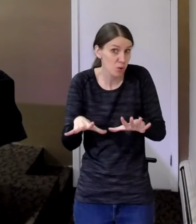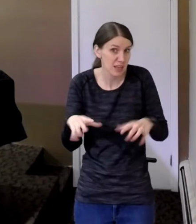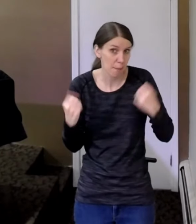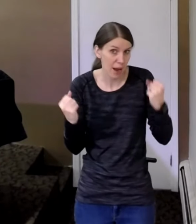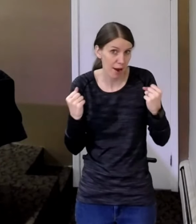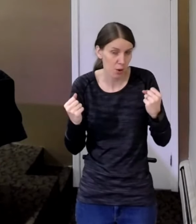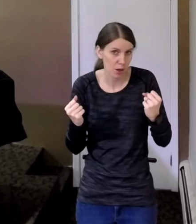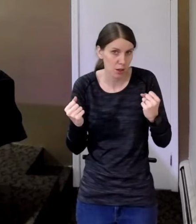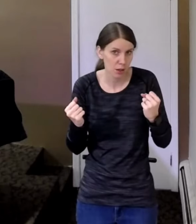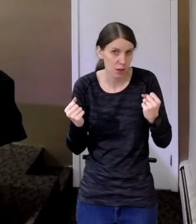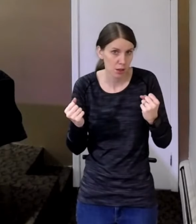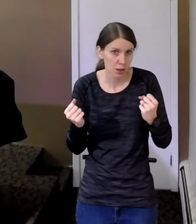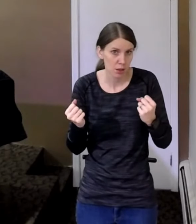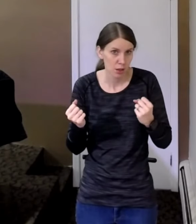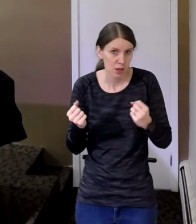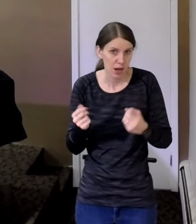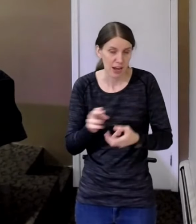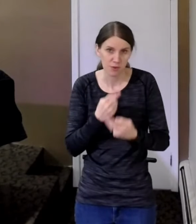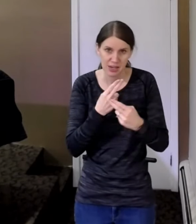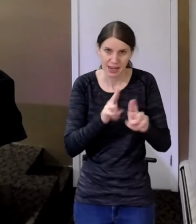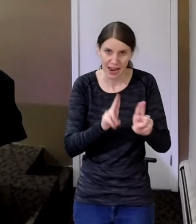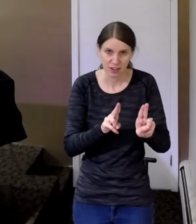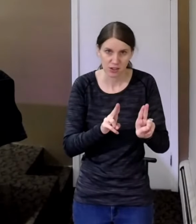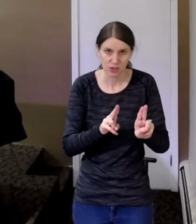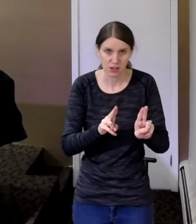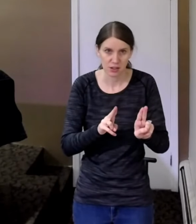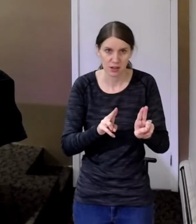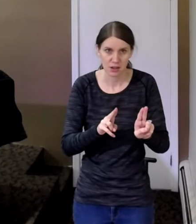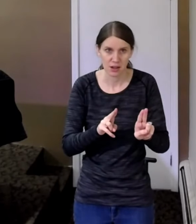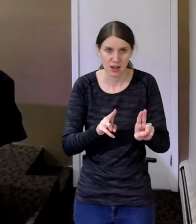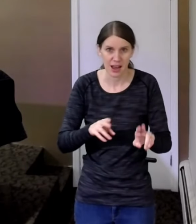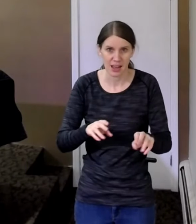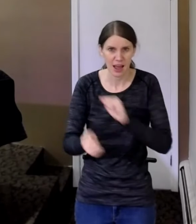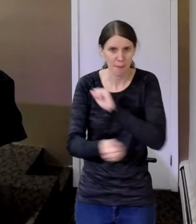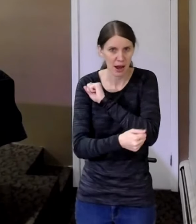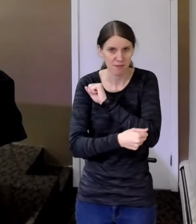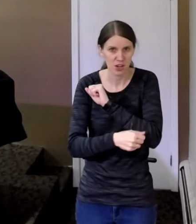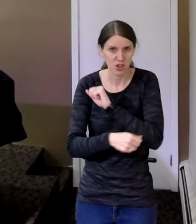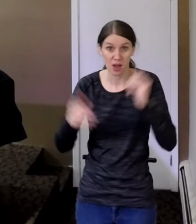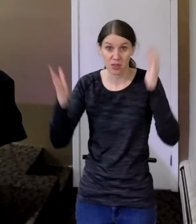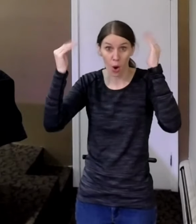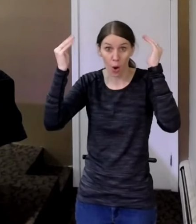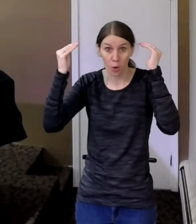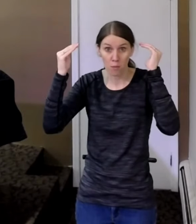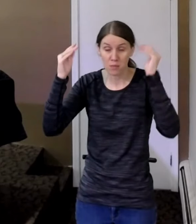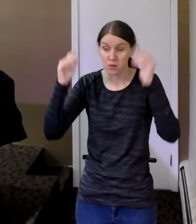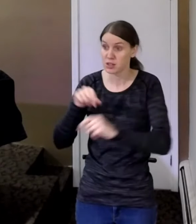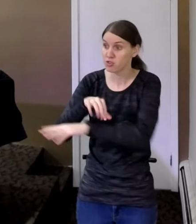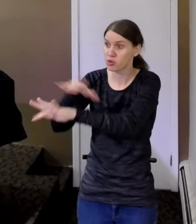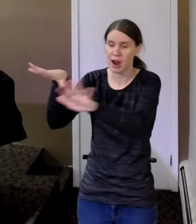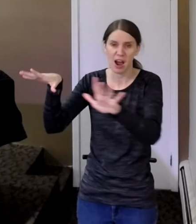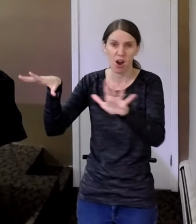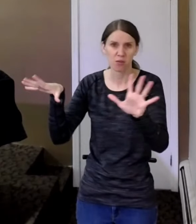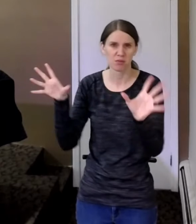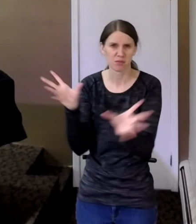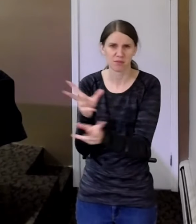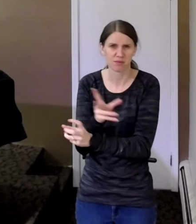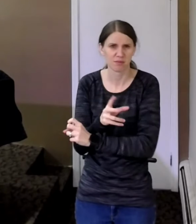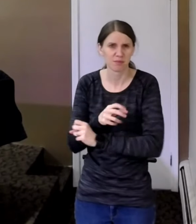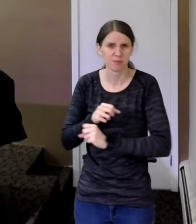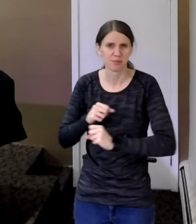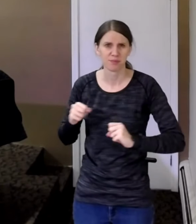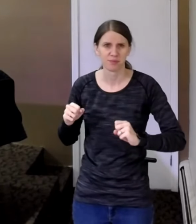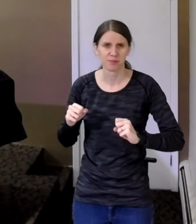resulting in hope being washed away and a hopelessness setting in on the people of